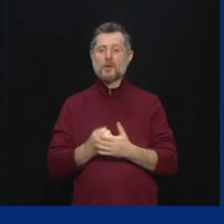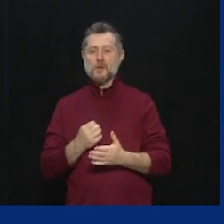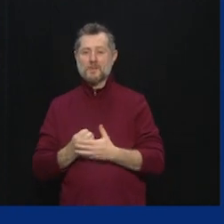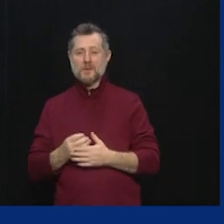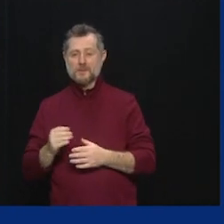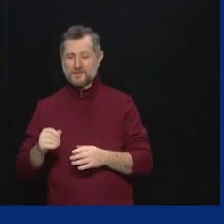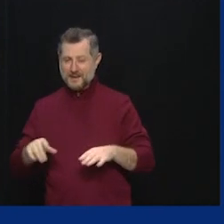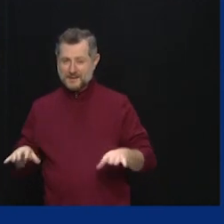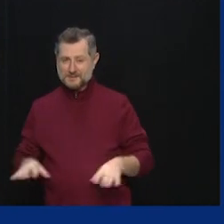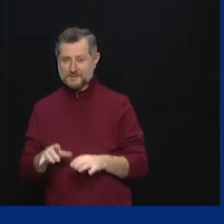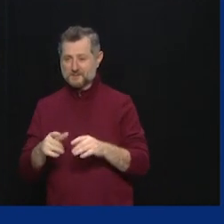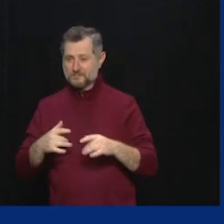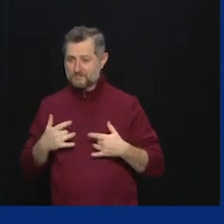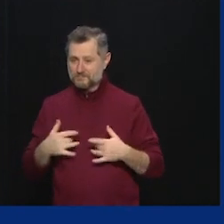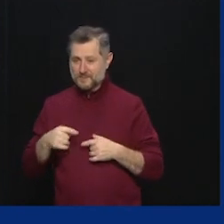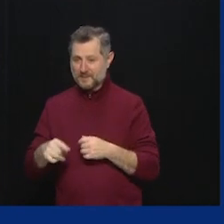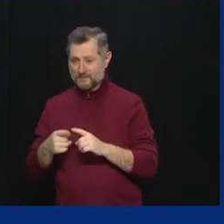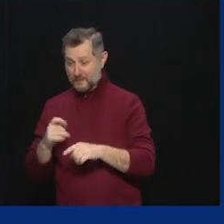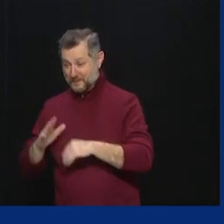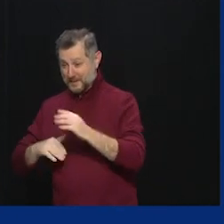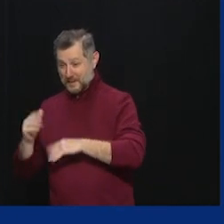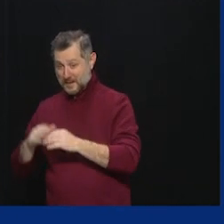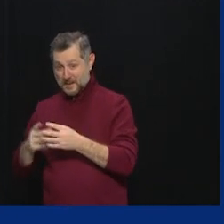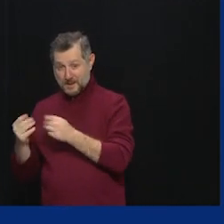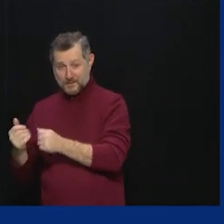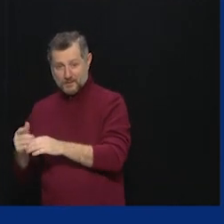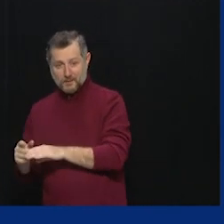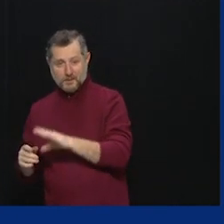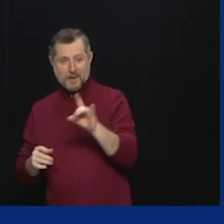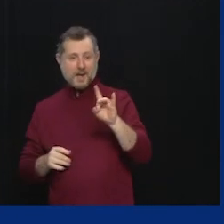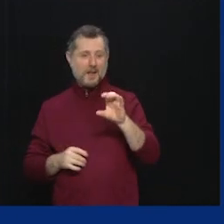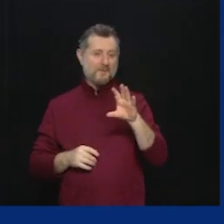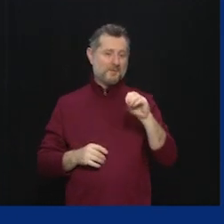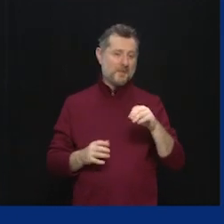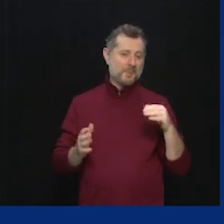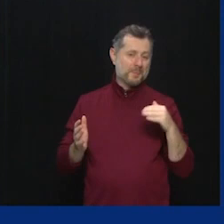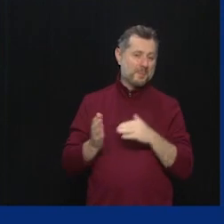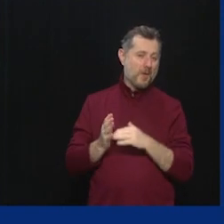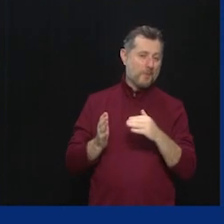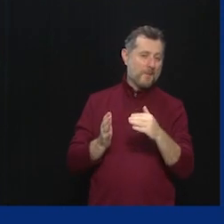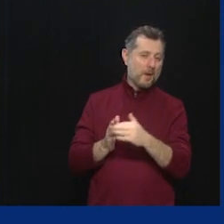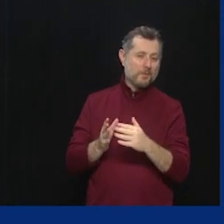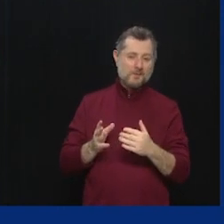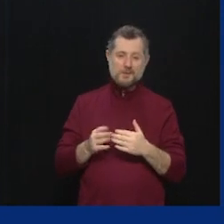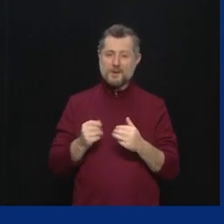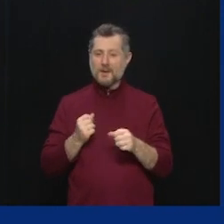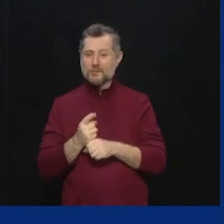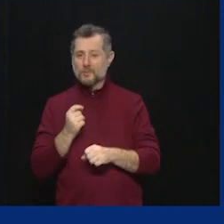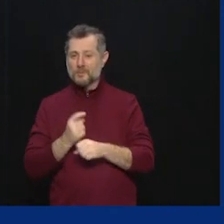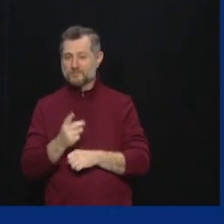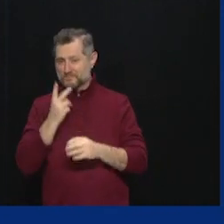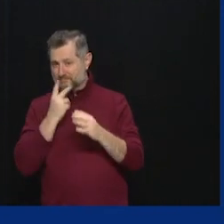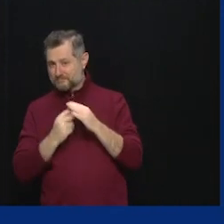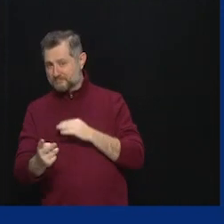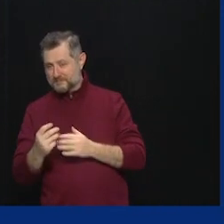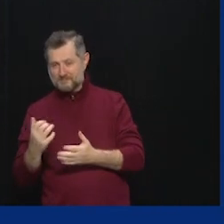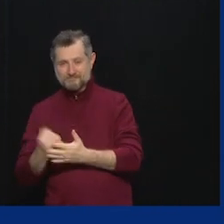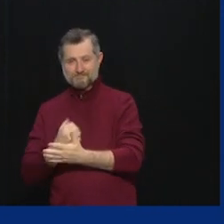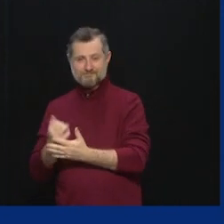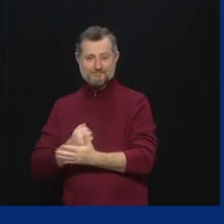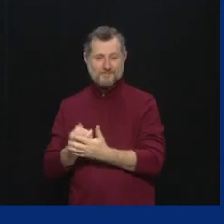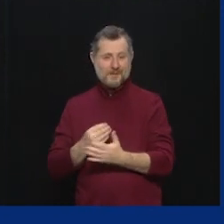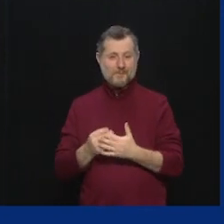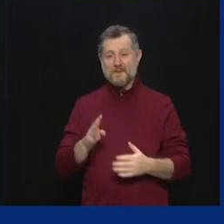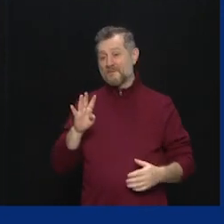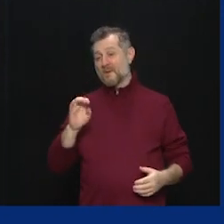construction. $850 million in annual expected economic output. $44 million in local fiscal revenue to the county,